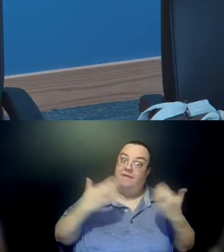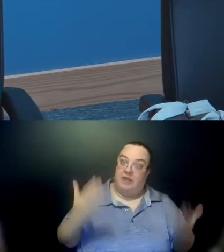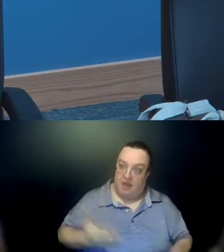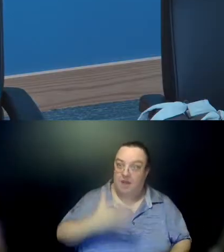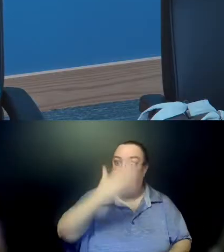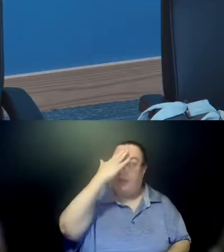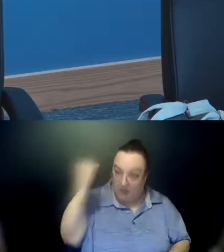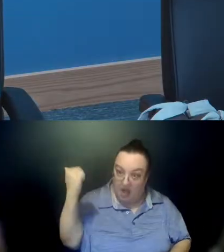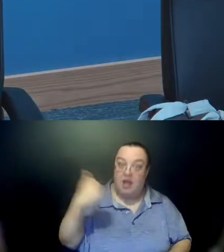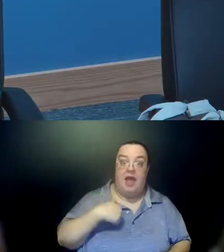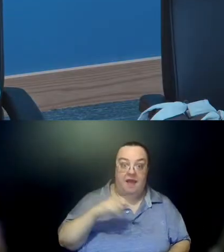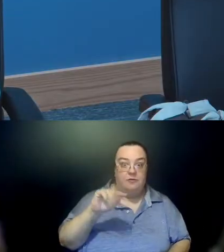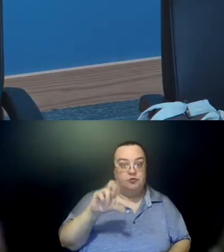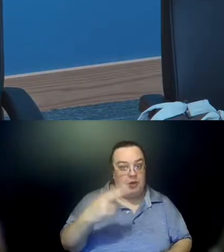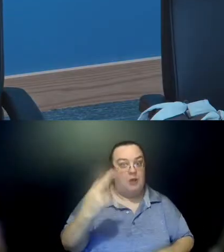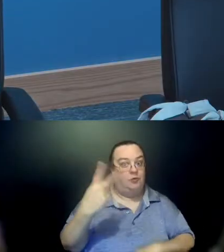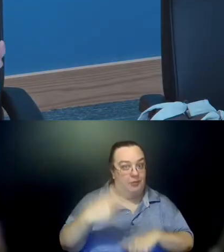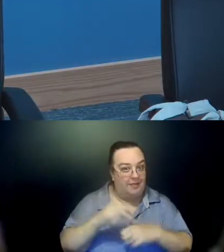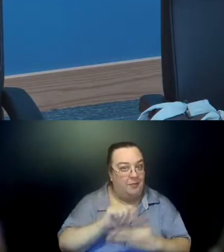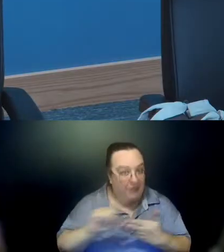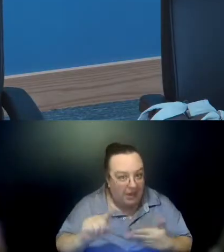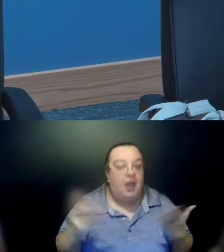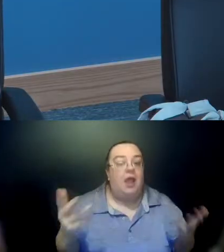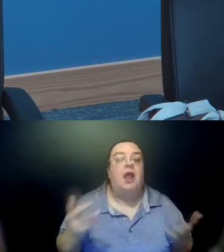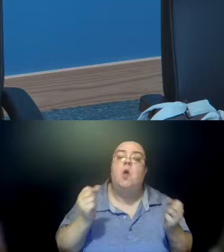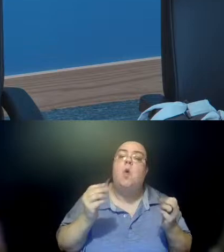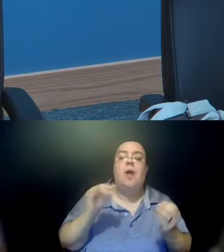week trash. And so that's why